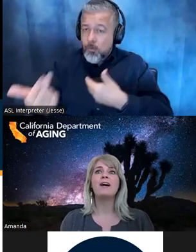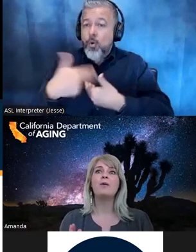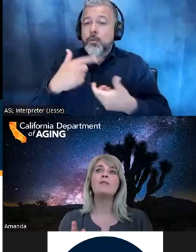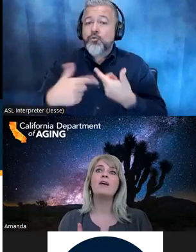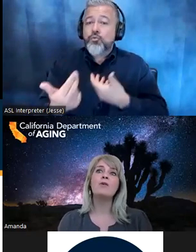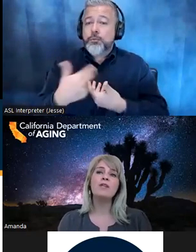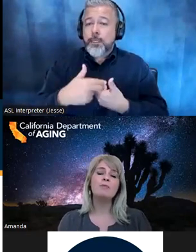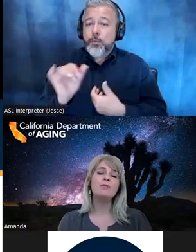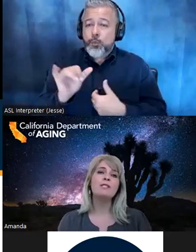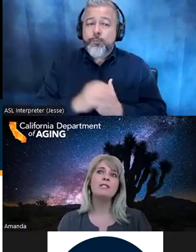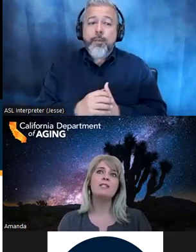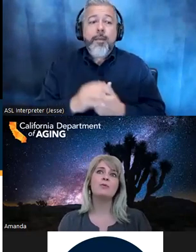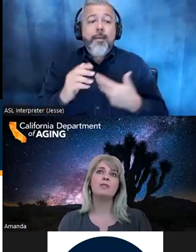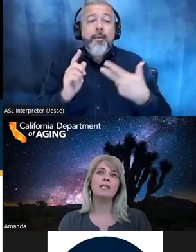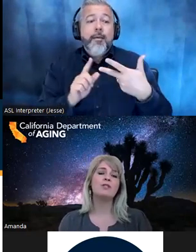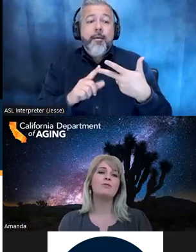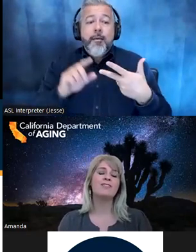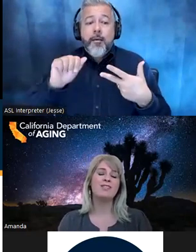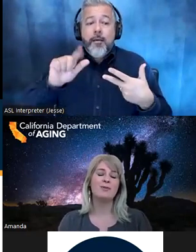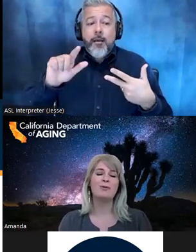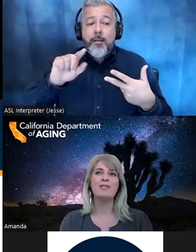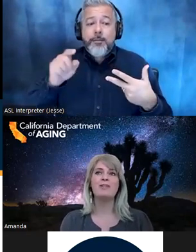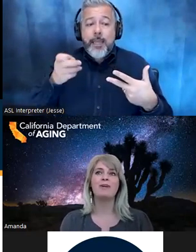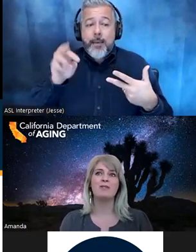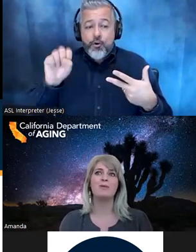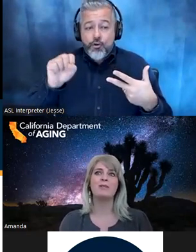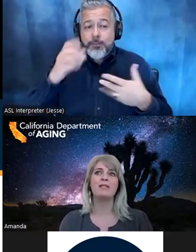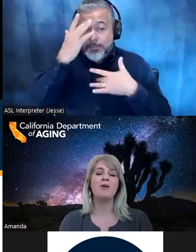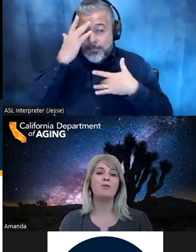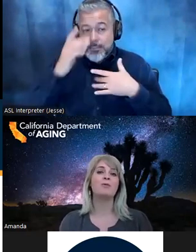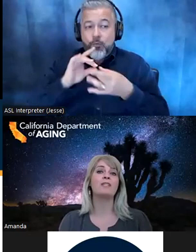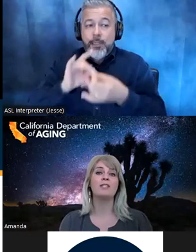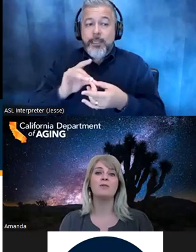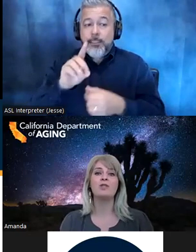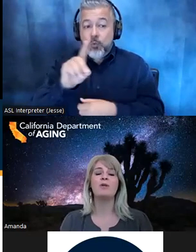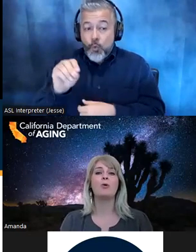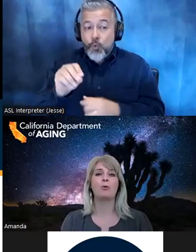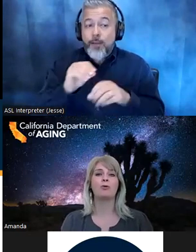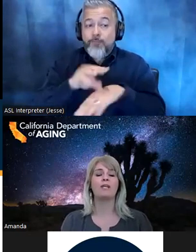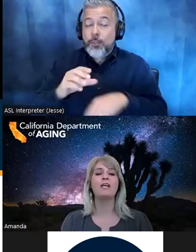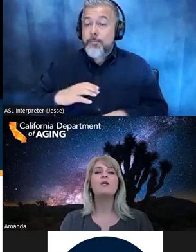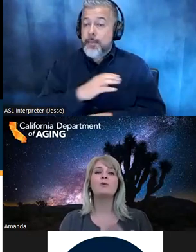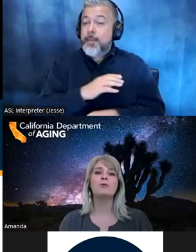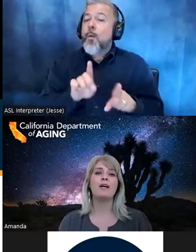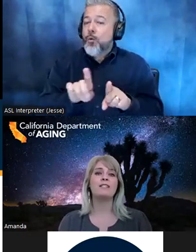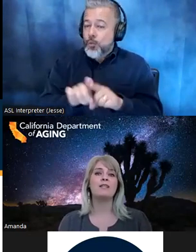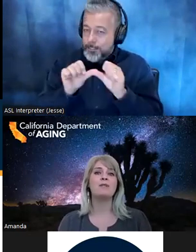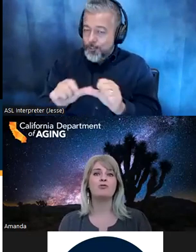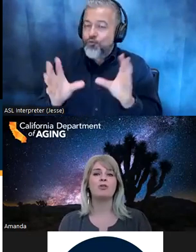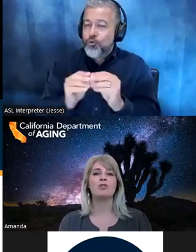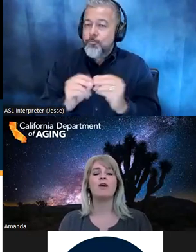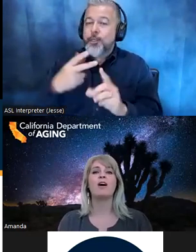then the Alzheimer's Disease and Related Disorders Advisory Committee also continues to meet quarterly to advise